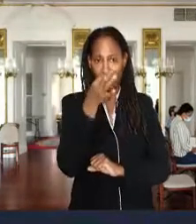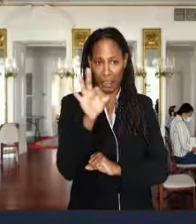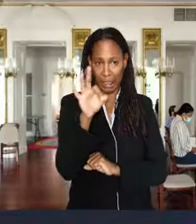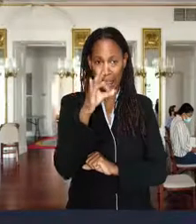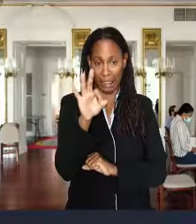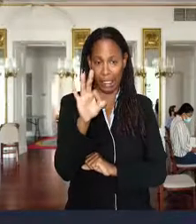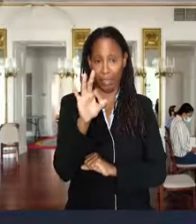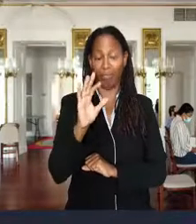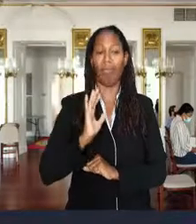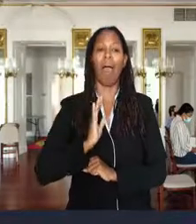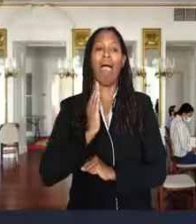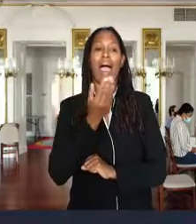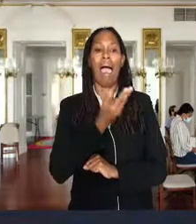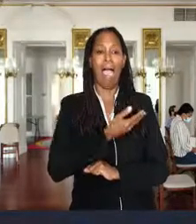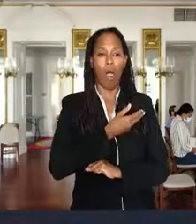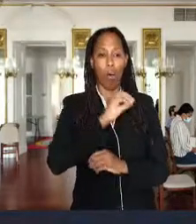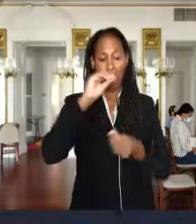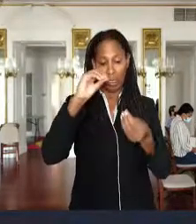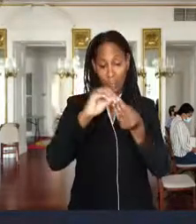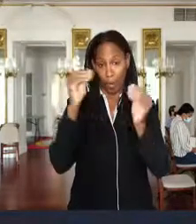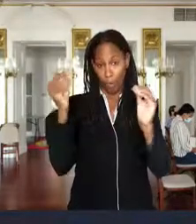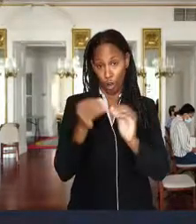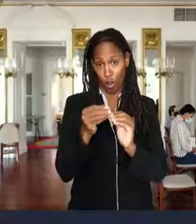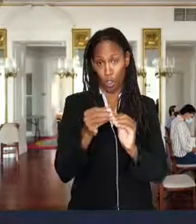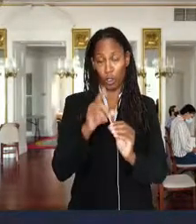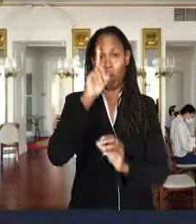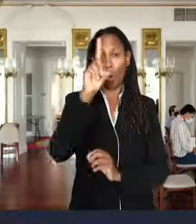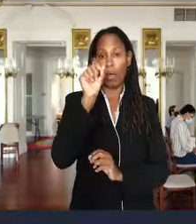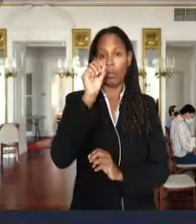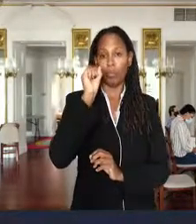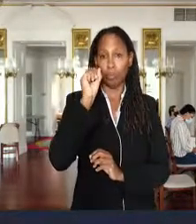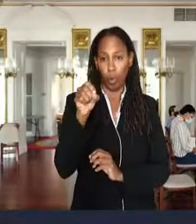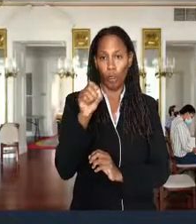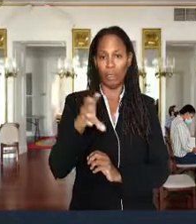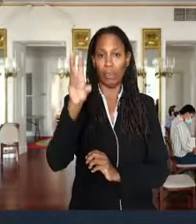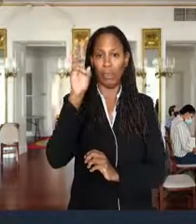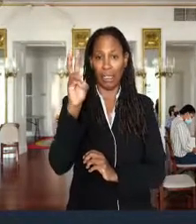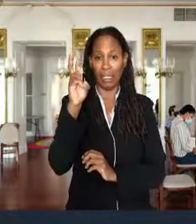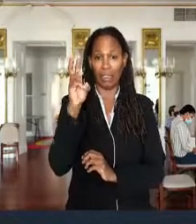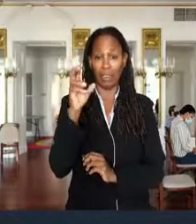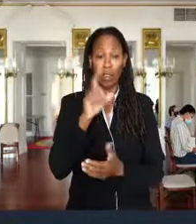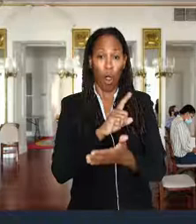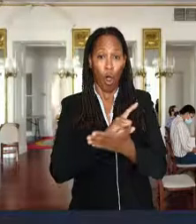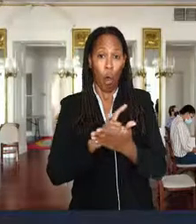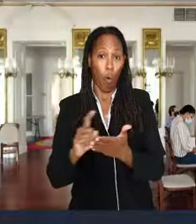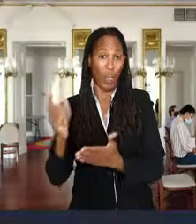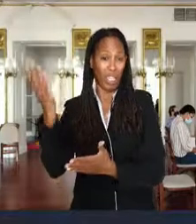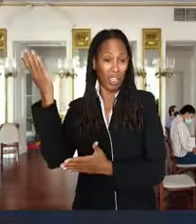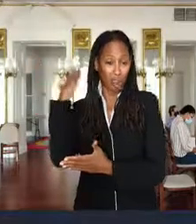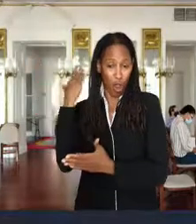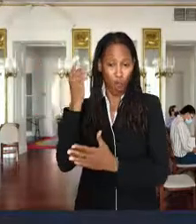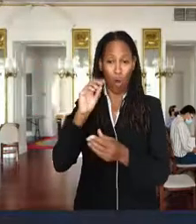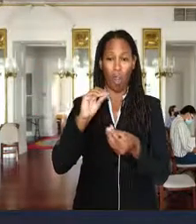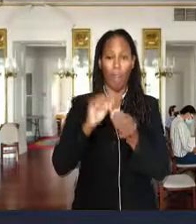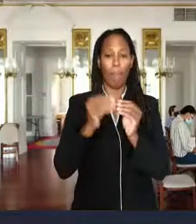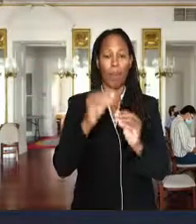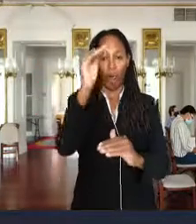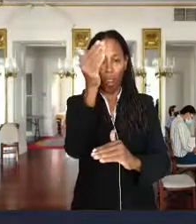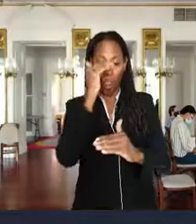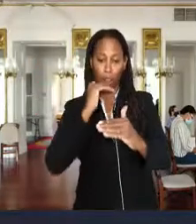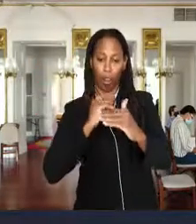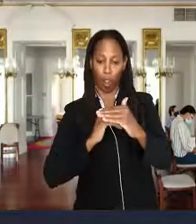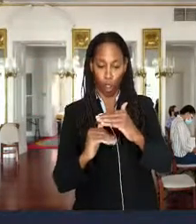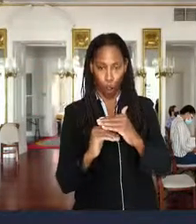is 1.6. A week ago, we were down to 0.87%. So it